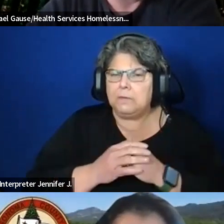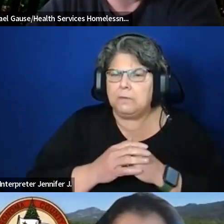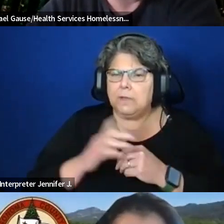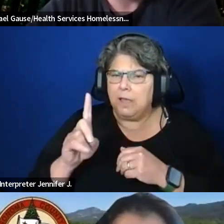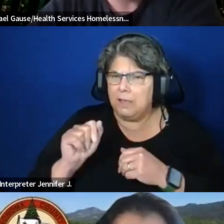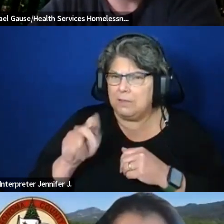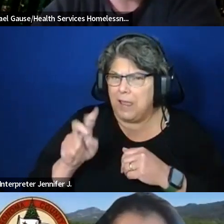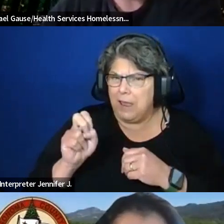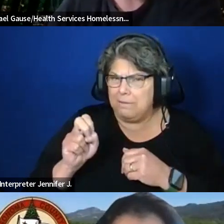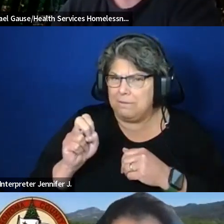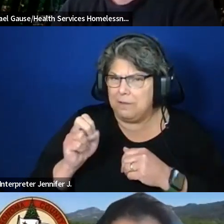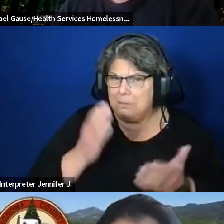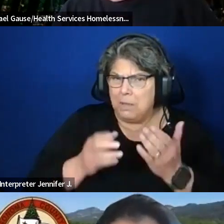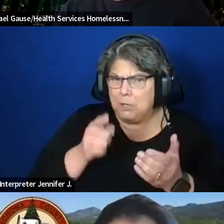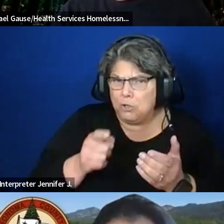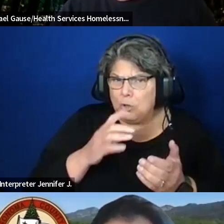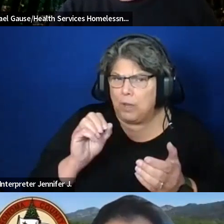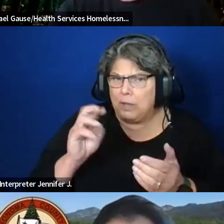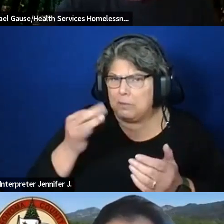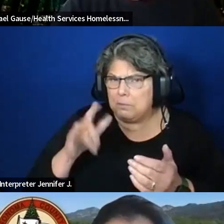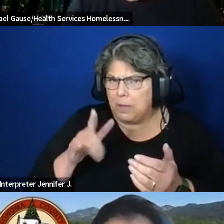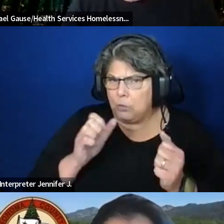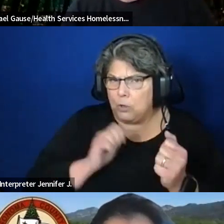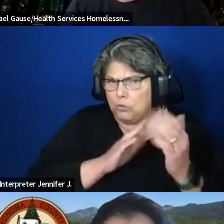Dave, maybe you and Michael want to work on this. Are